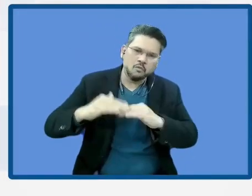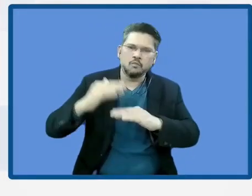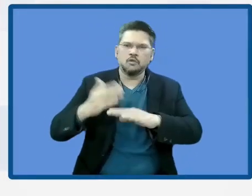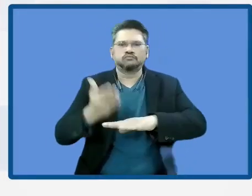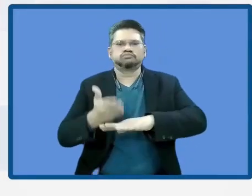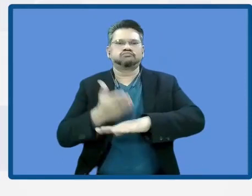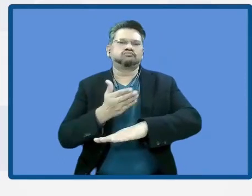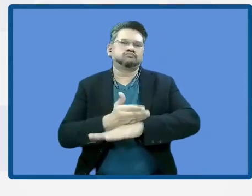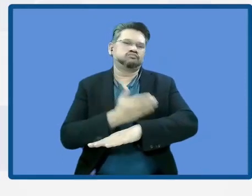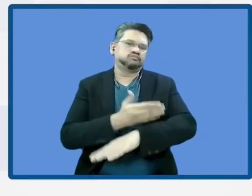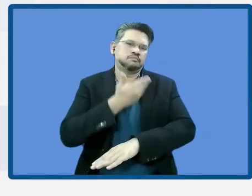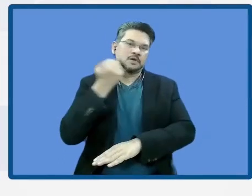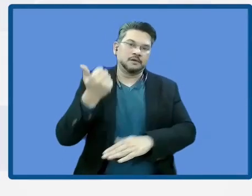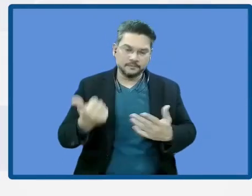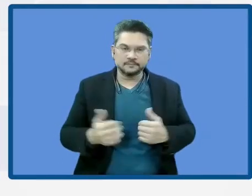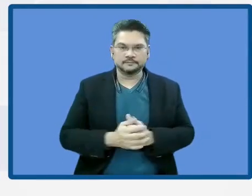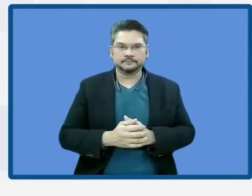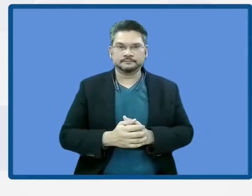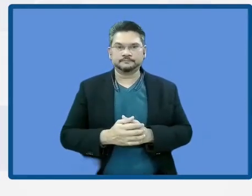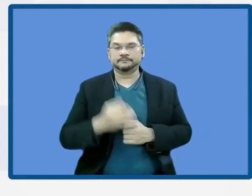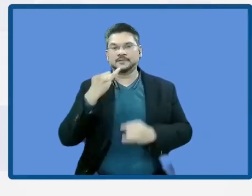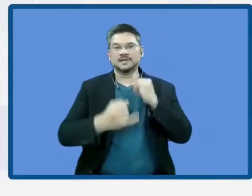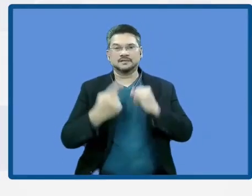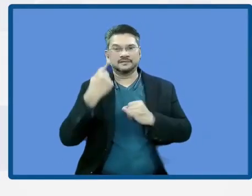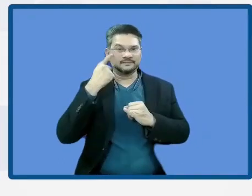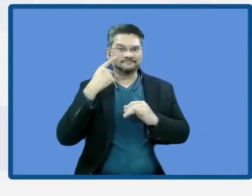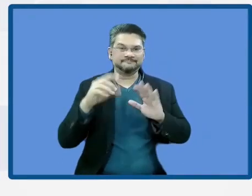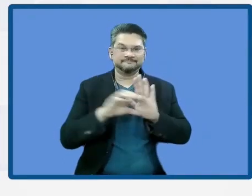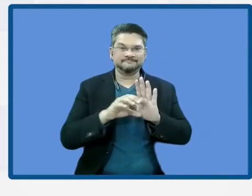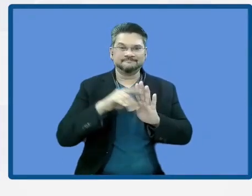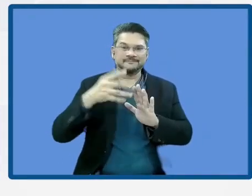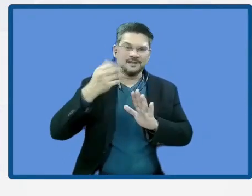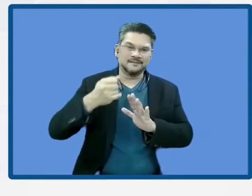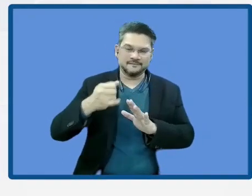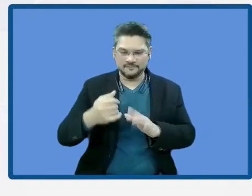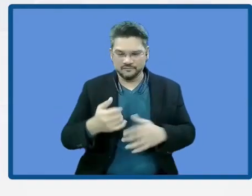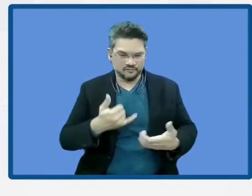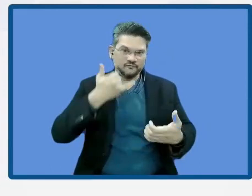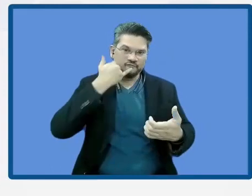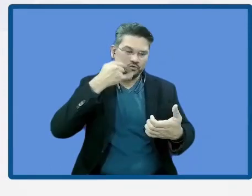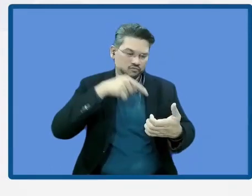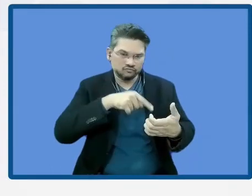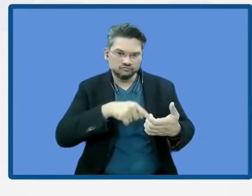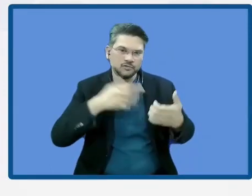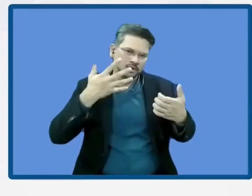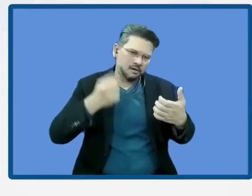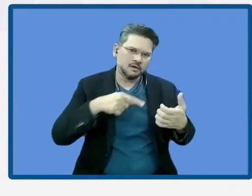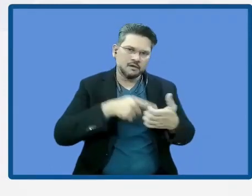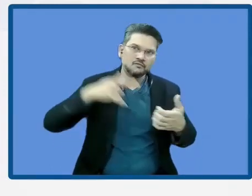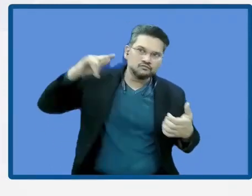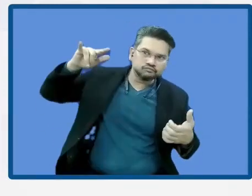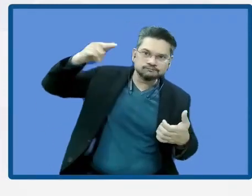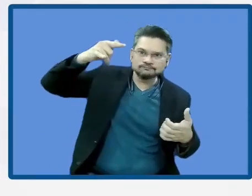Lastly, you can see these images. We see the drones through our phones. We can access these drones. We can monitor different